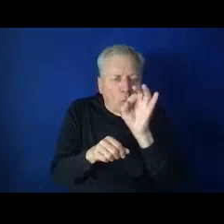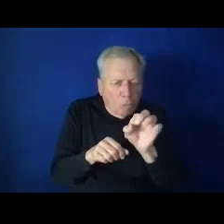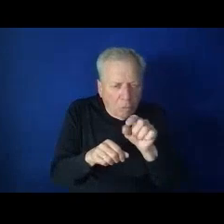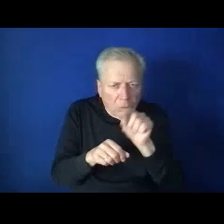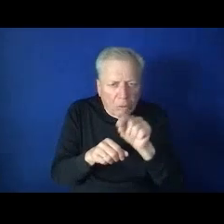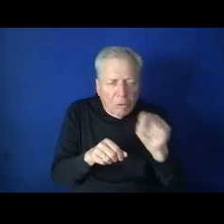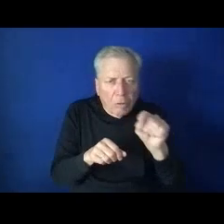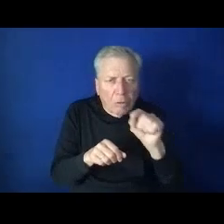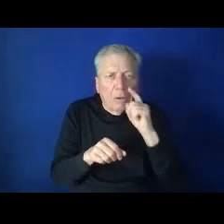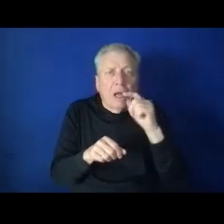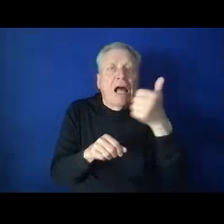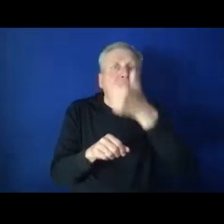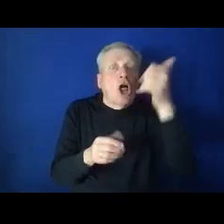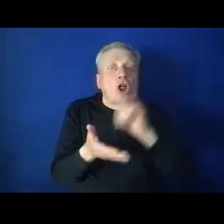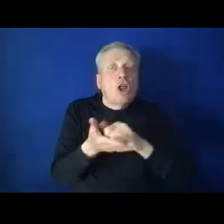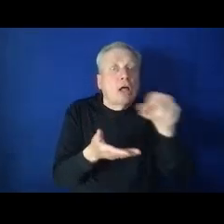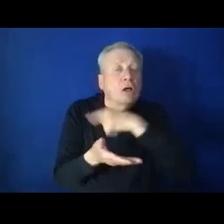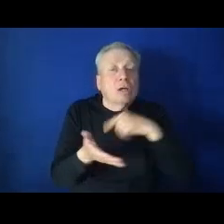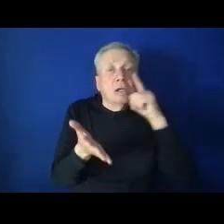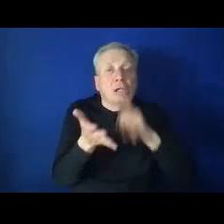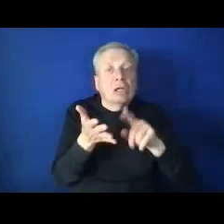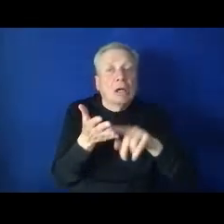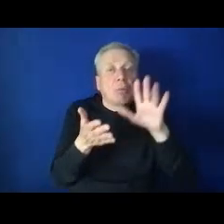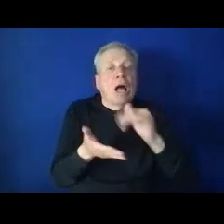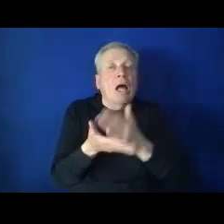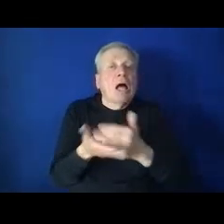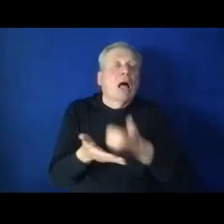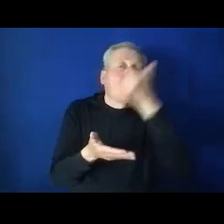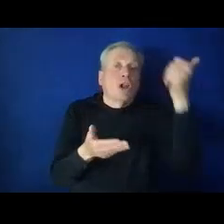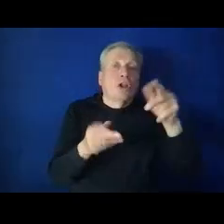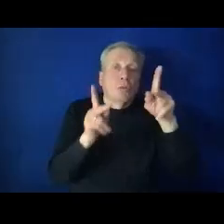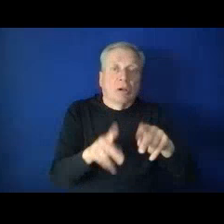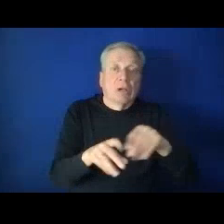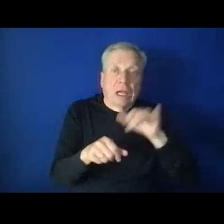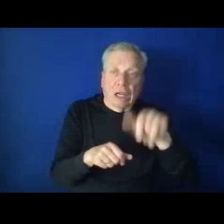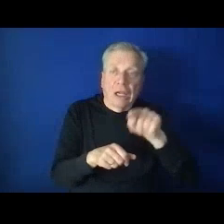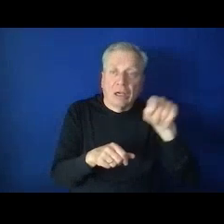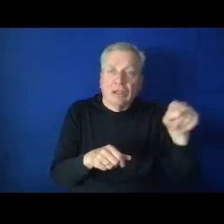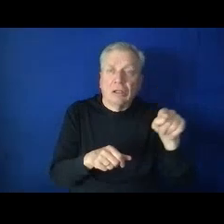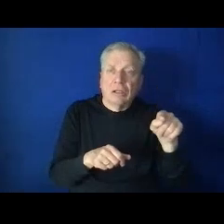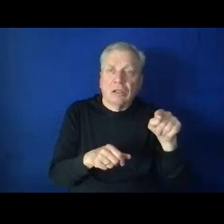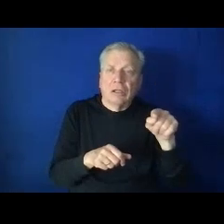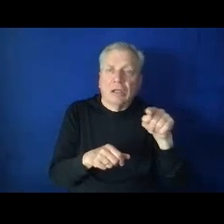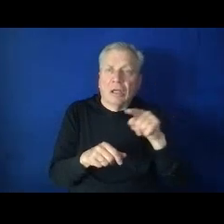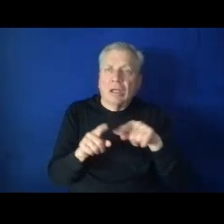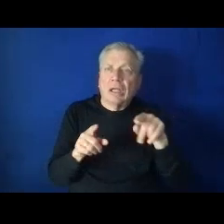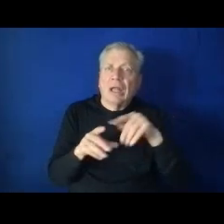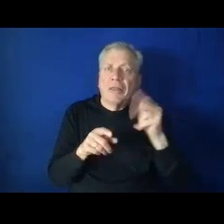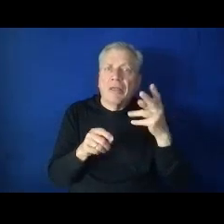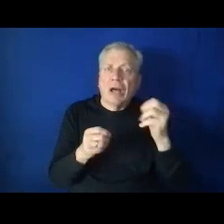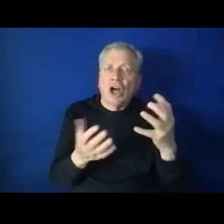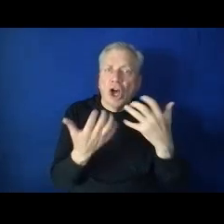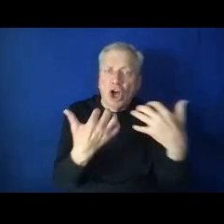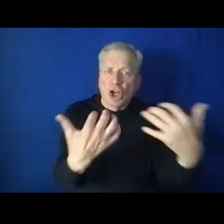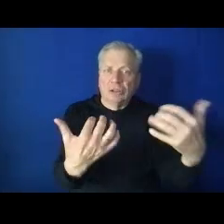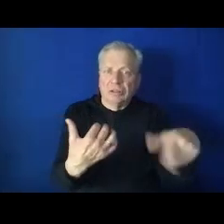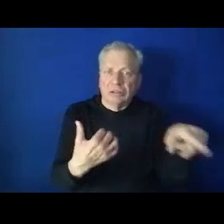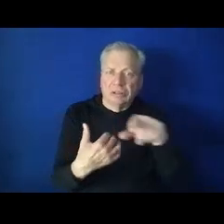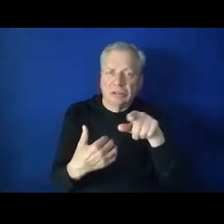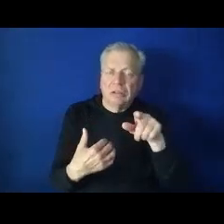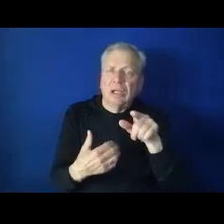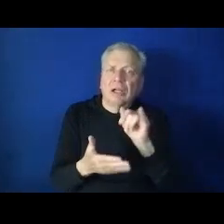Another one that was found by someone else in the veg crew, Elizabeth, in the audience,